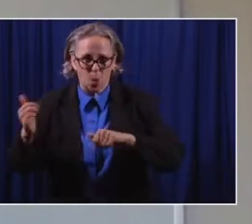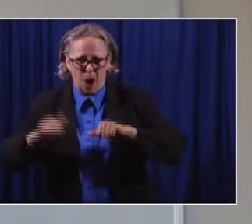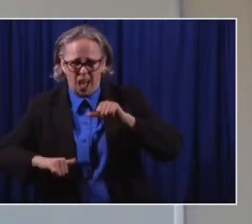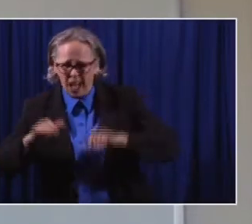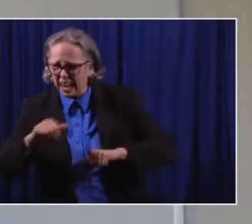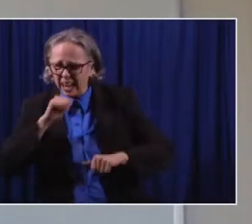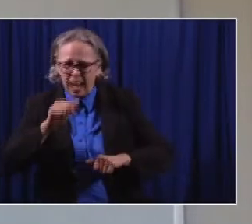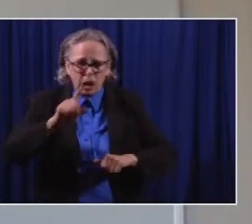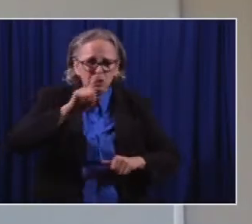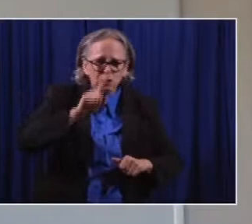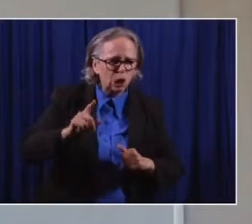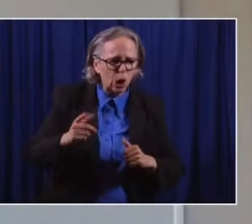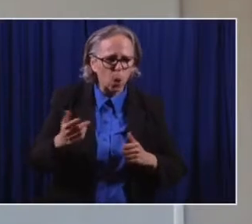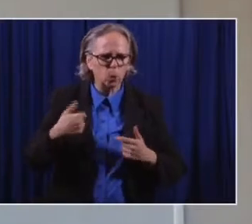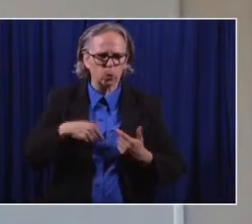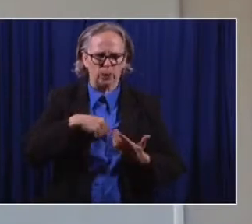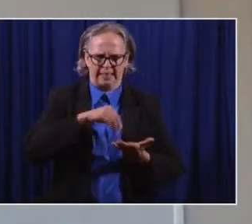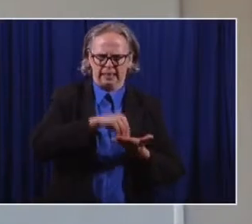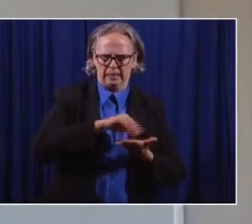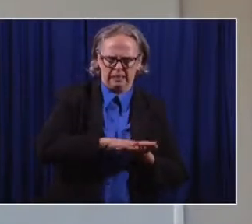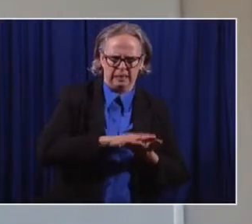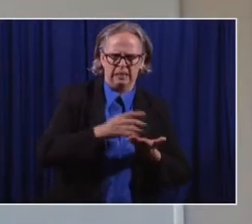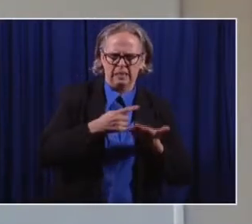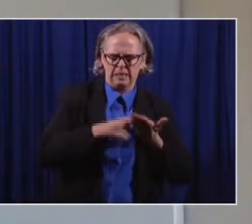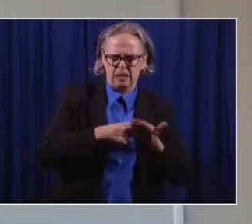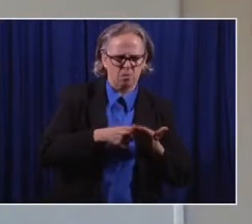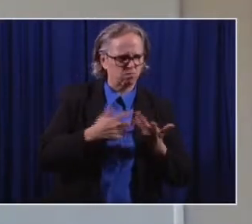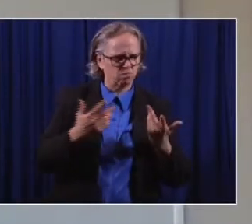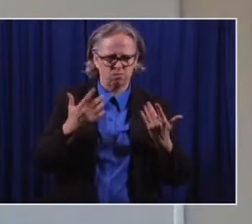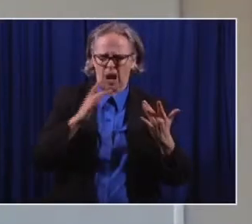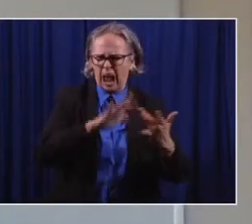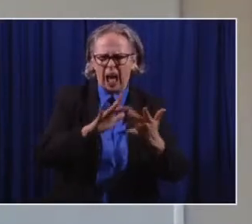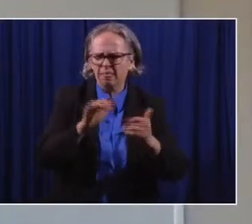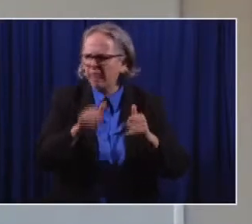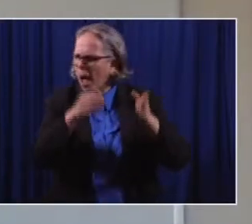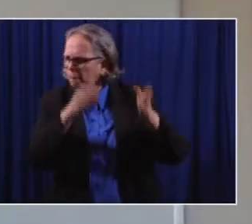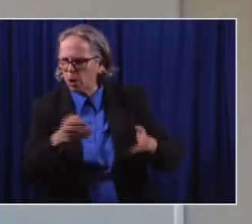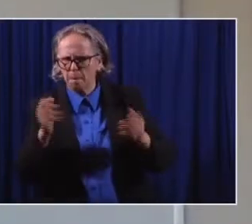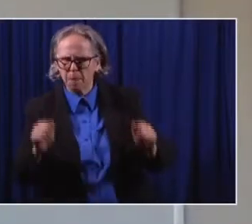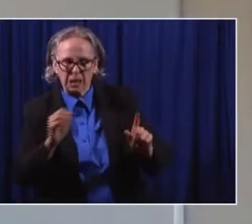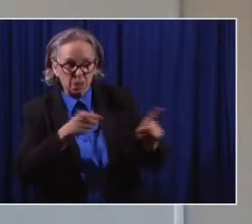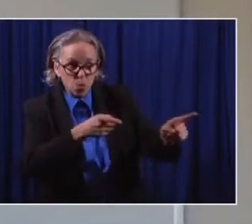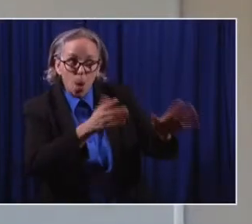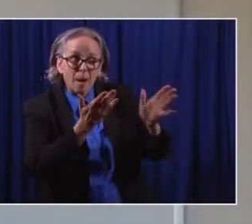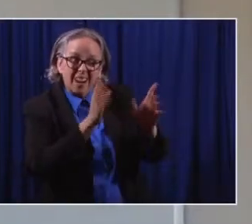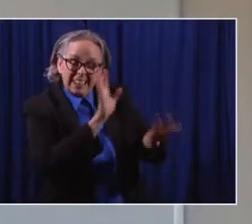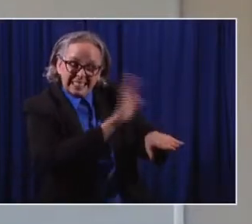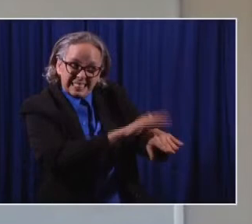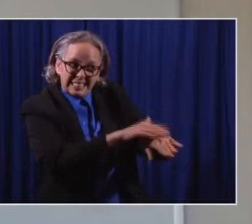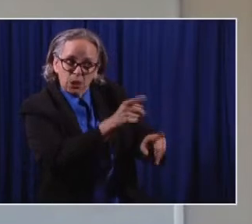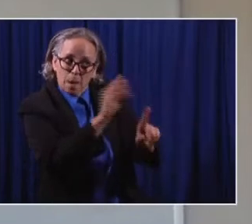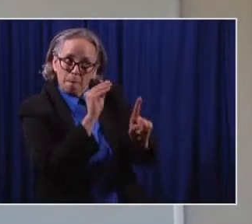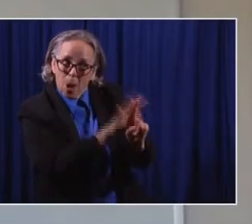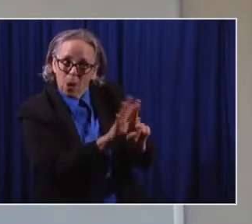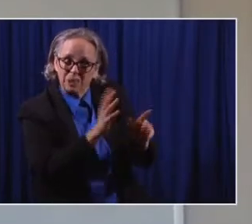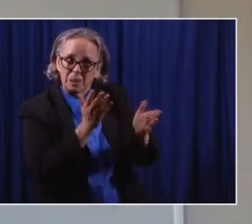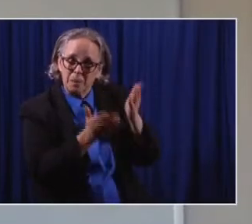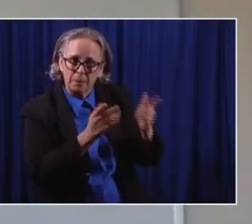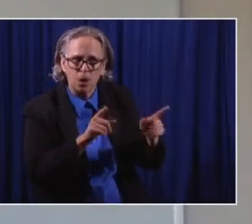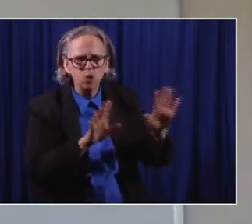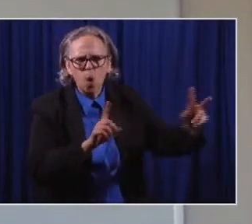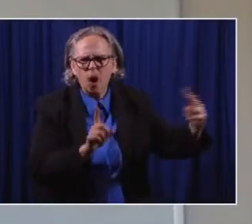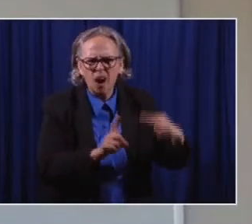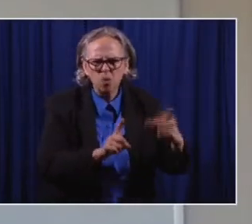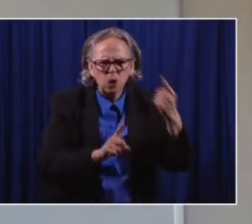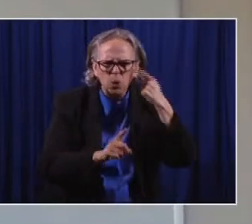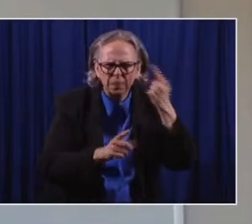can talk about it. The team can reach out to the individual, get their side of the story. But basically the definition of close contact is that